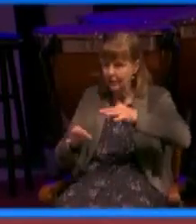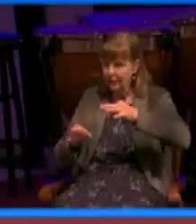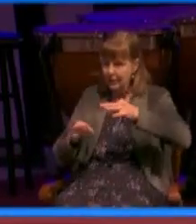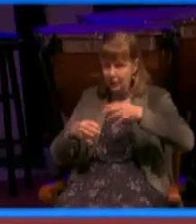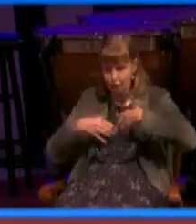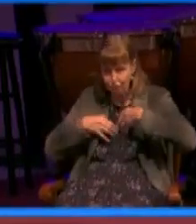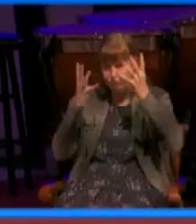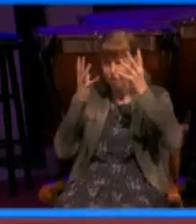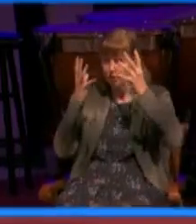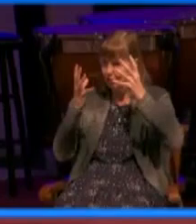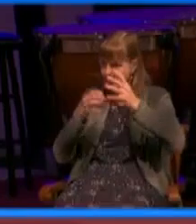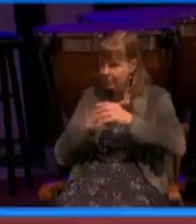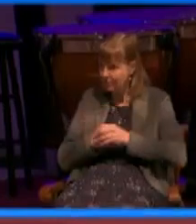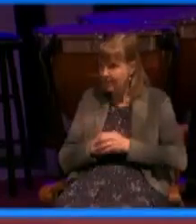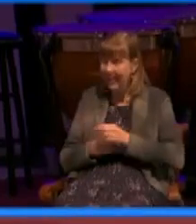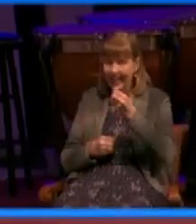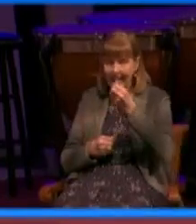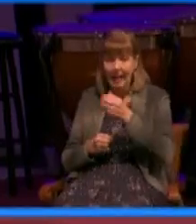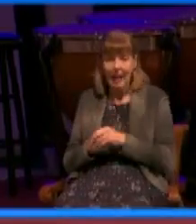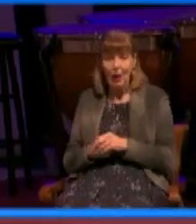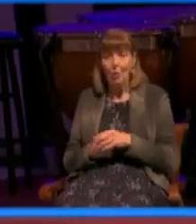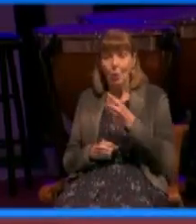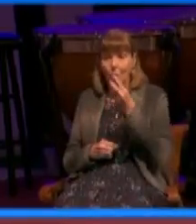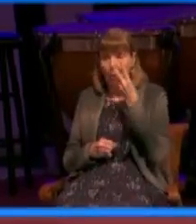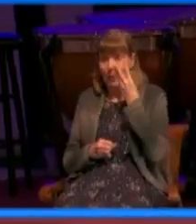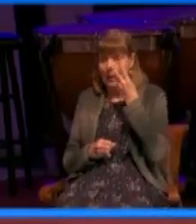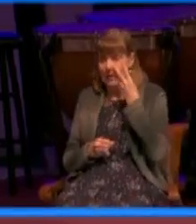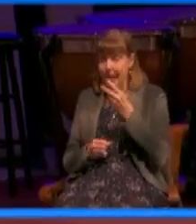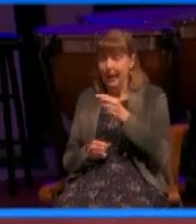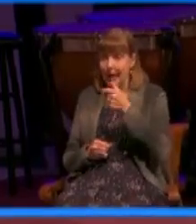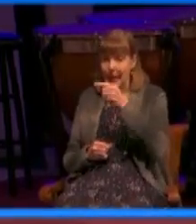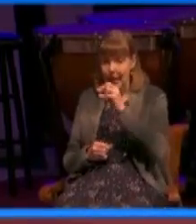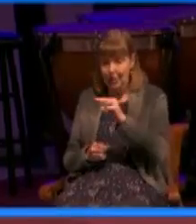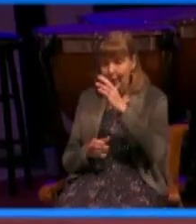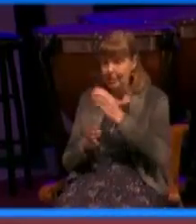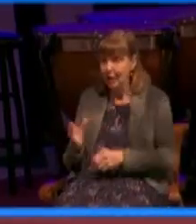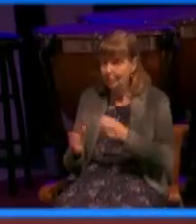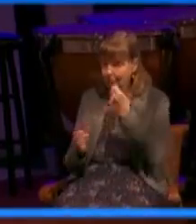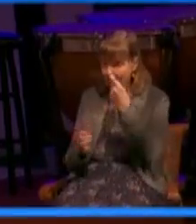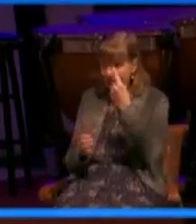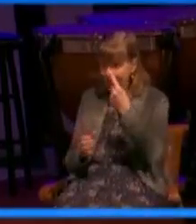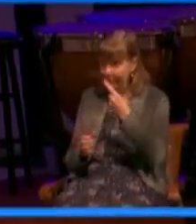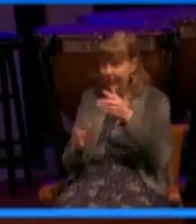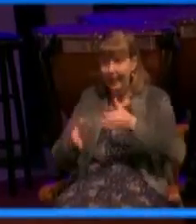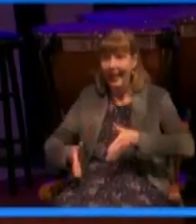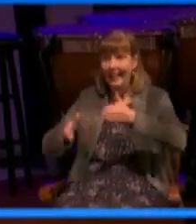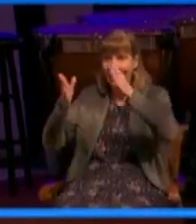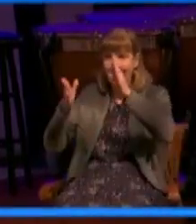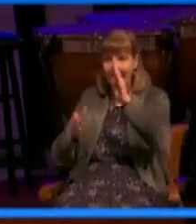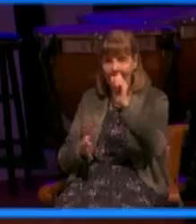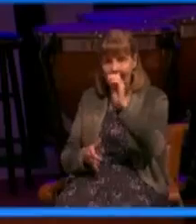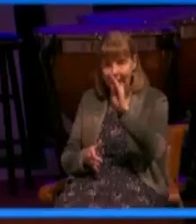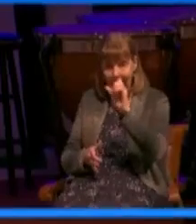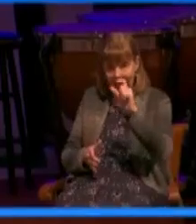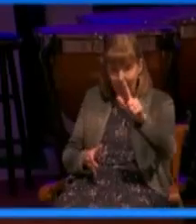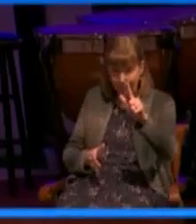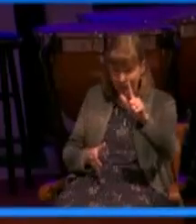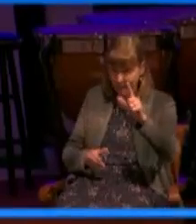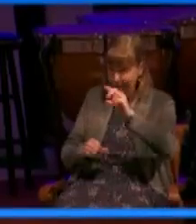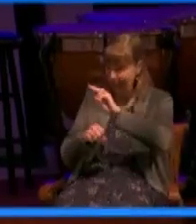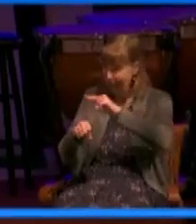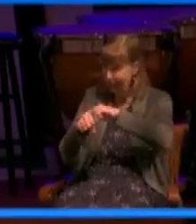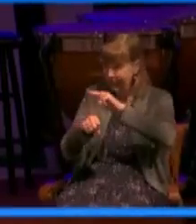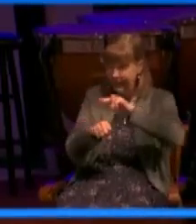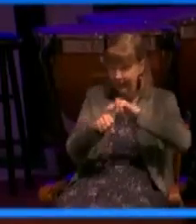see. We see him in Genesis chapter 11 come down on the Tower of Babel and scatter the nations abroad, confusing their languages.